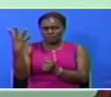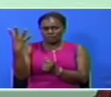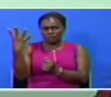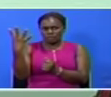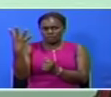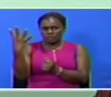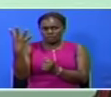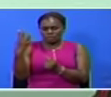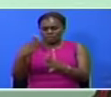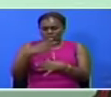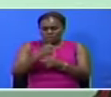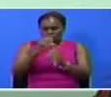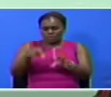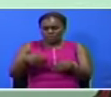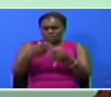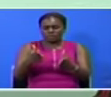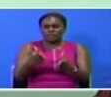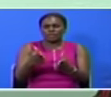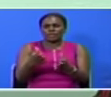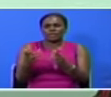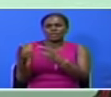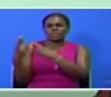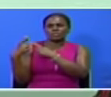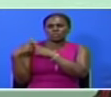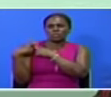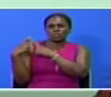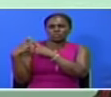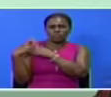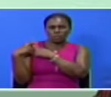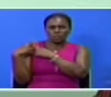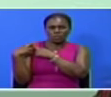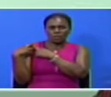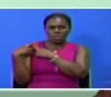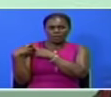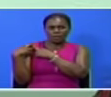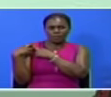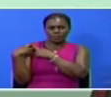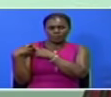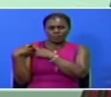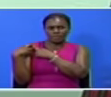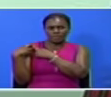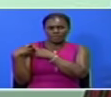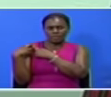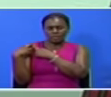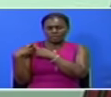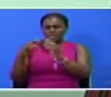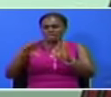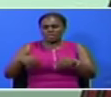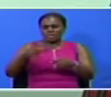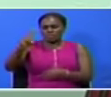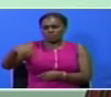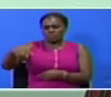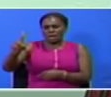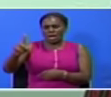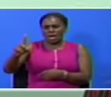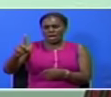mandated to be the body, to be the organization which will accredit, the body which